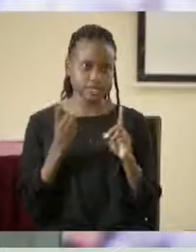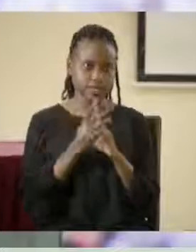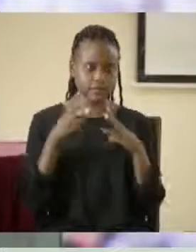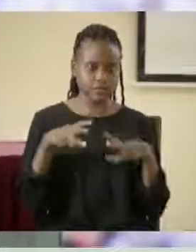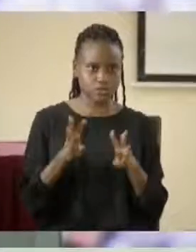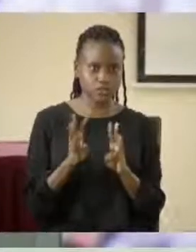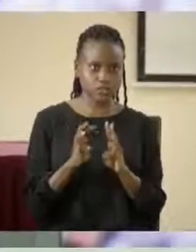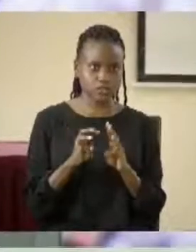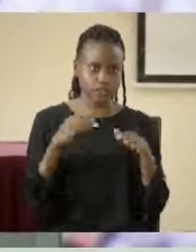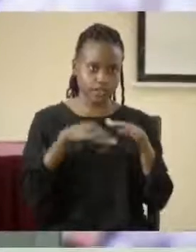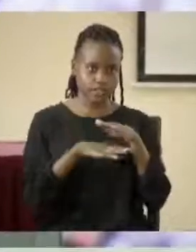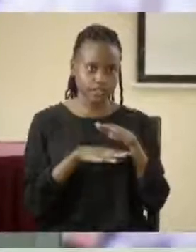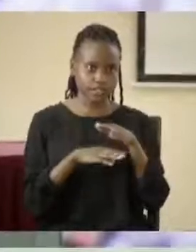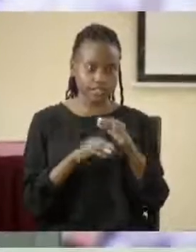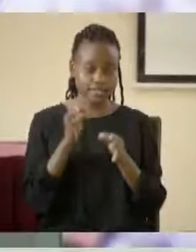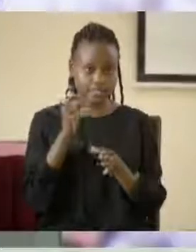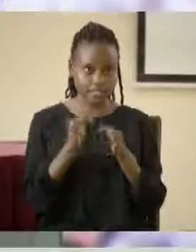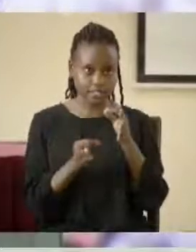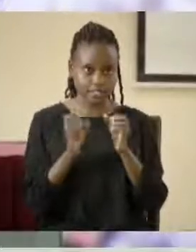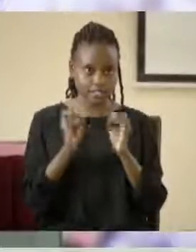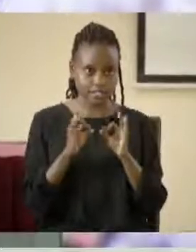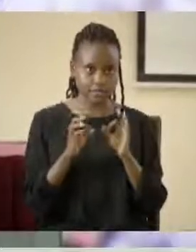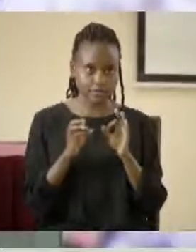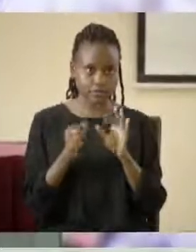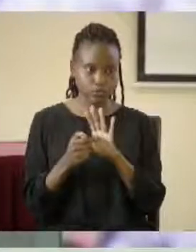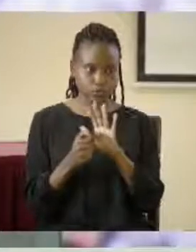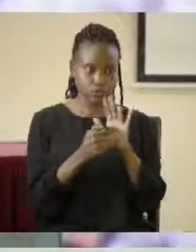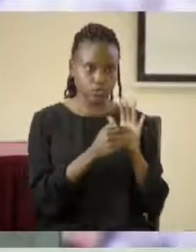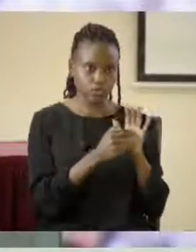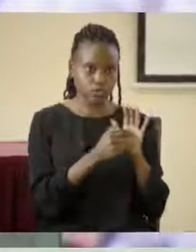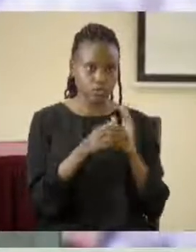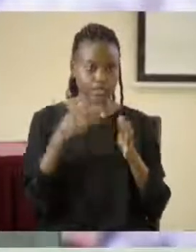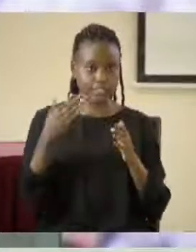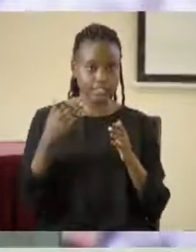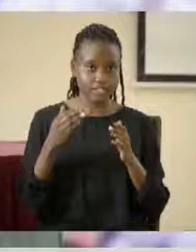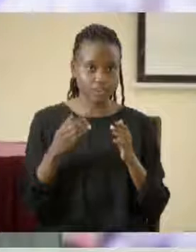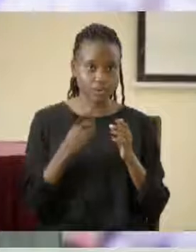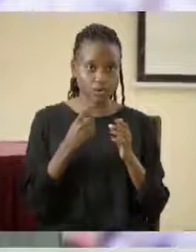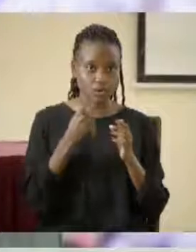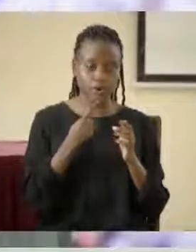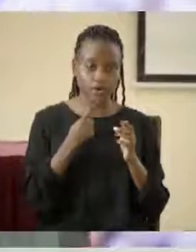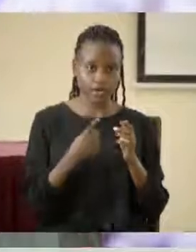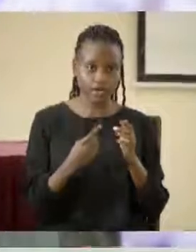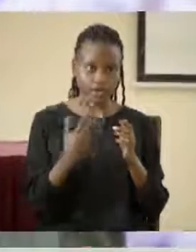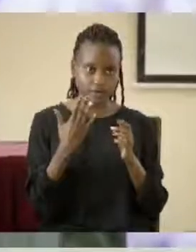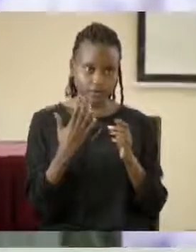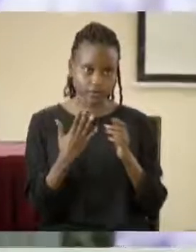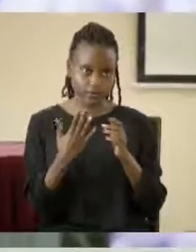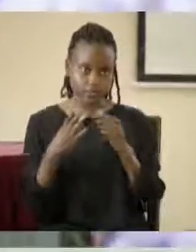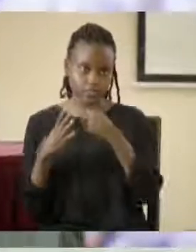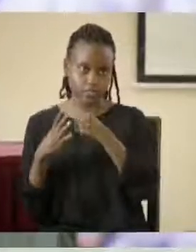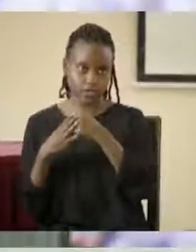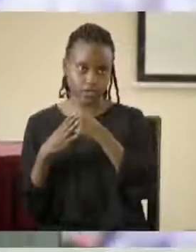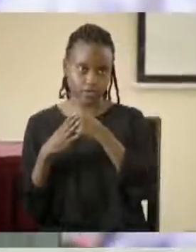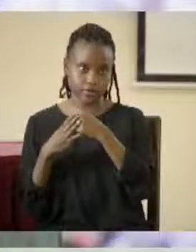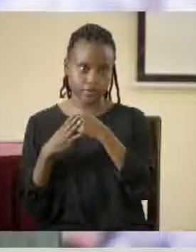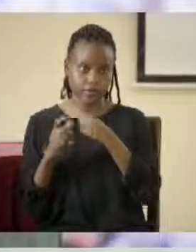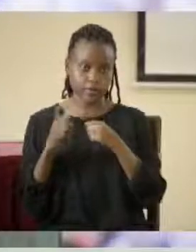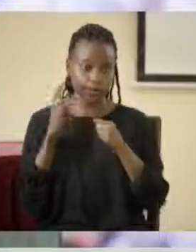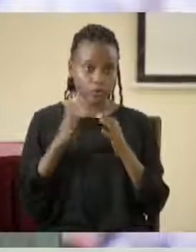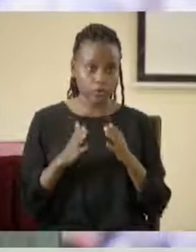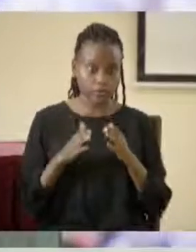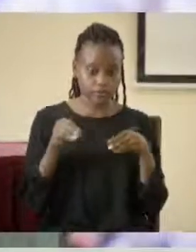accessing justice. If you look at our Article 159, and you will see that as lawyers move